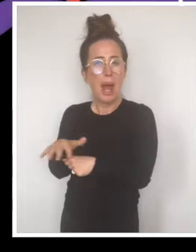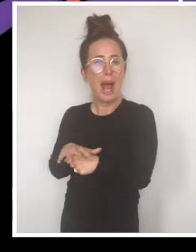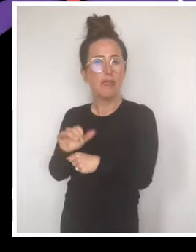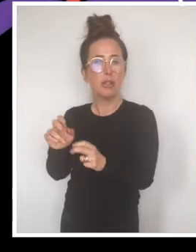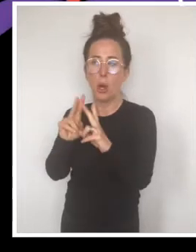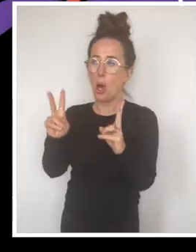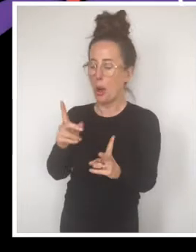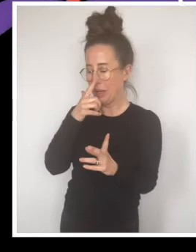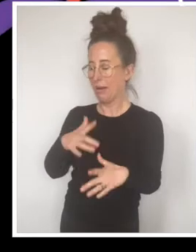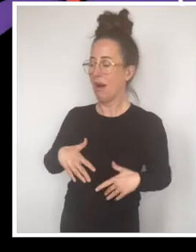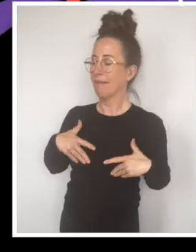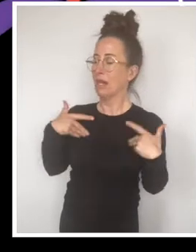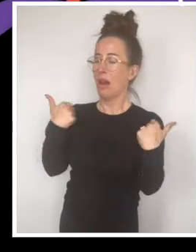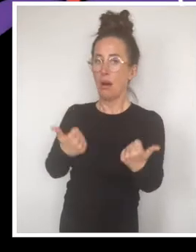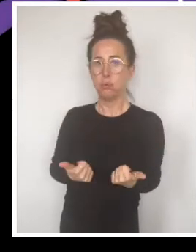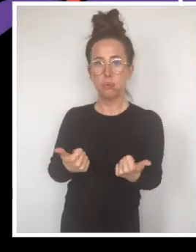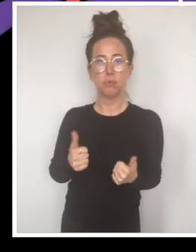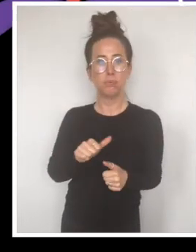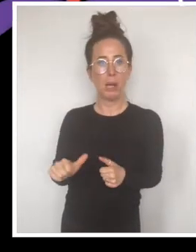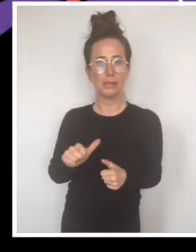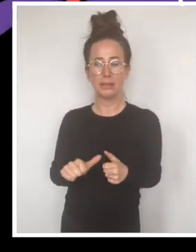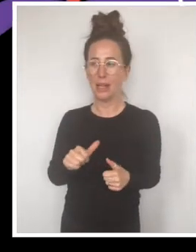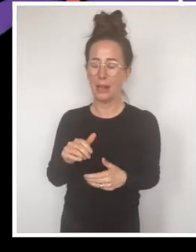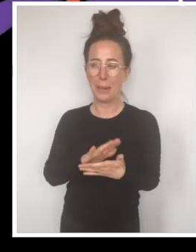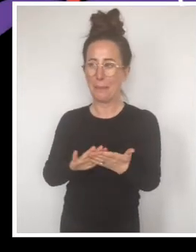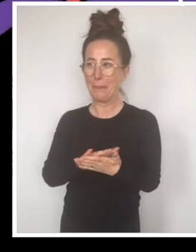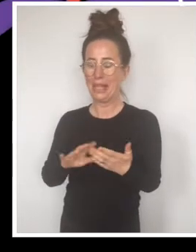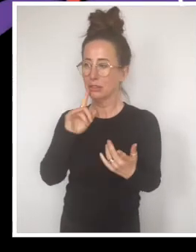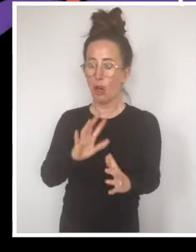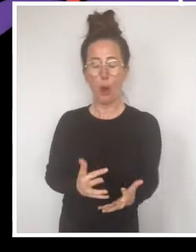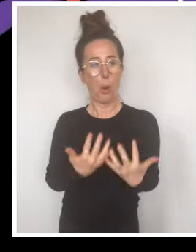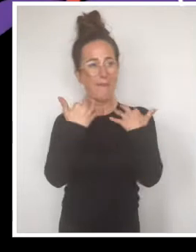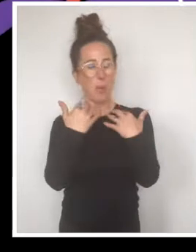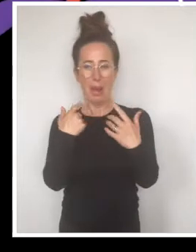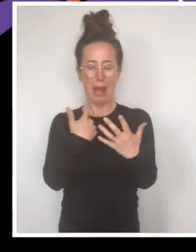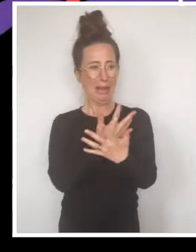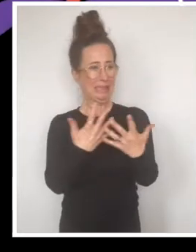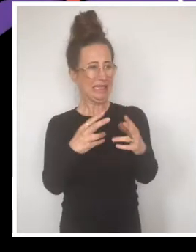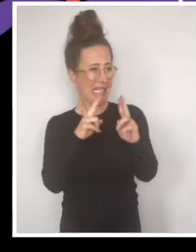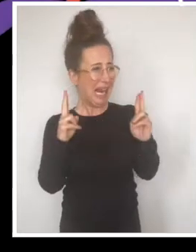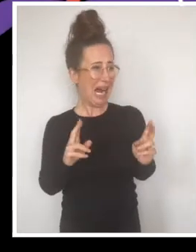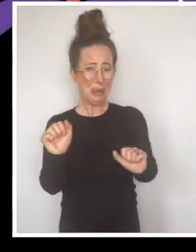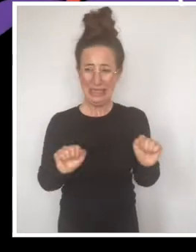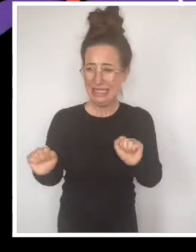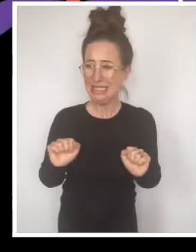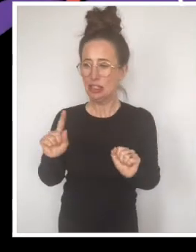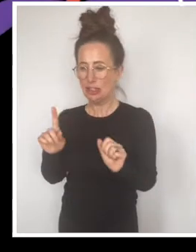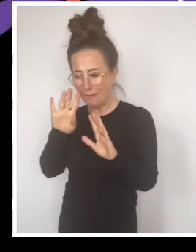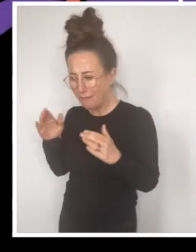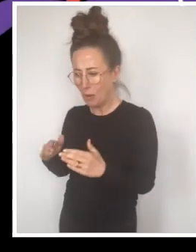much better. That way you don't get overwhelmed by all of the other things that you have to do, and you can just focus on one small